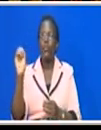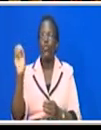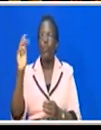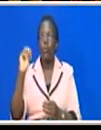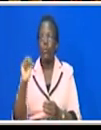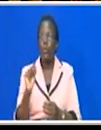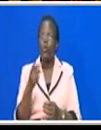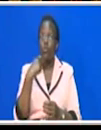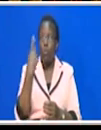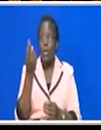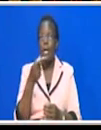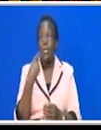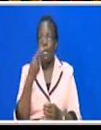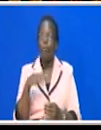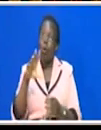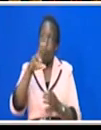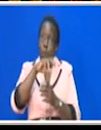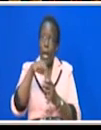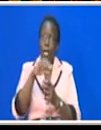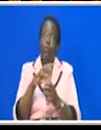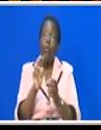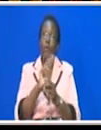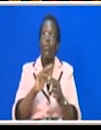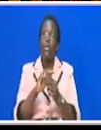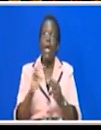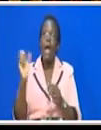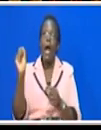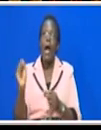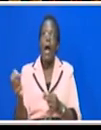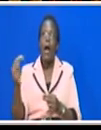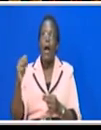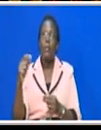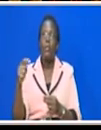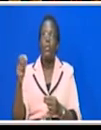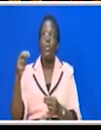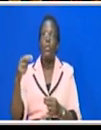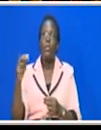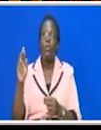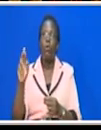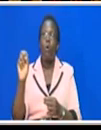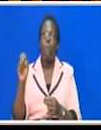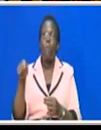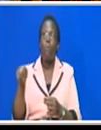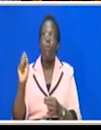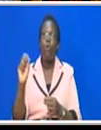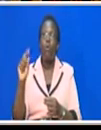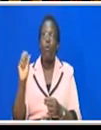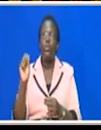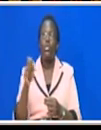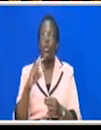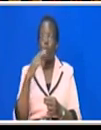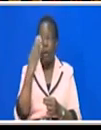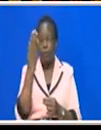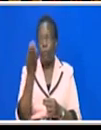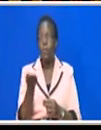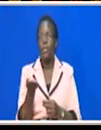while you are using anthropology, what are these limitations you can face? But again,